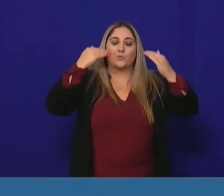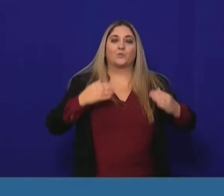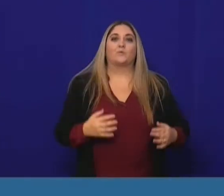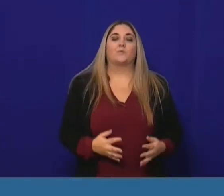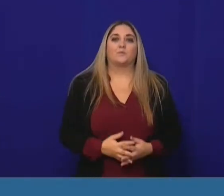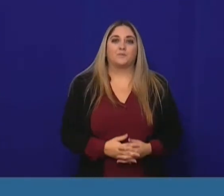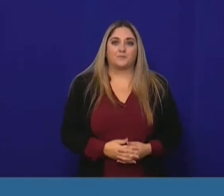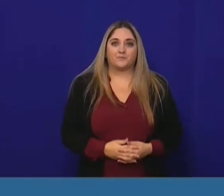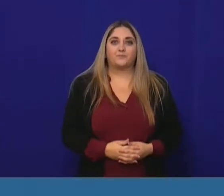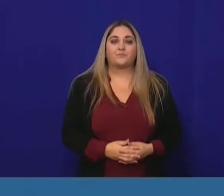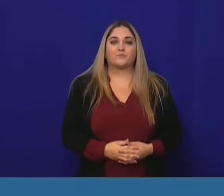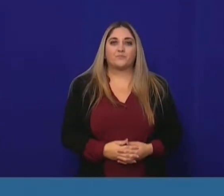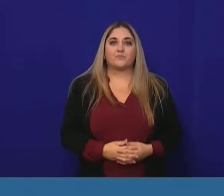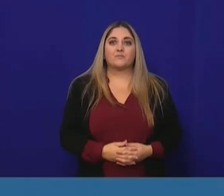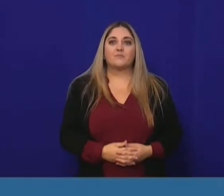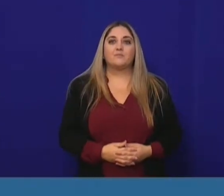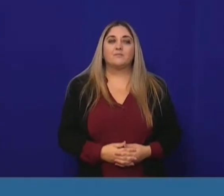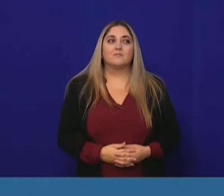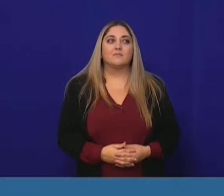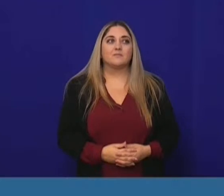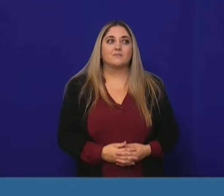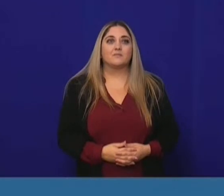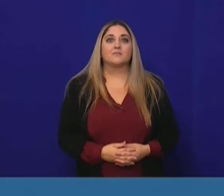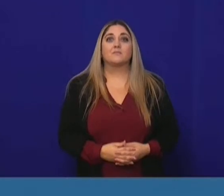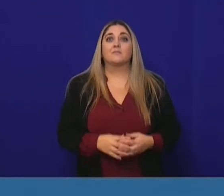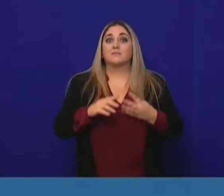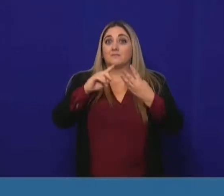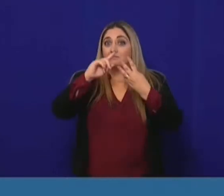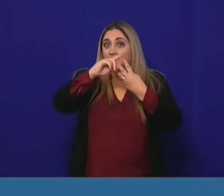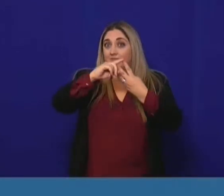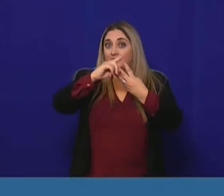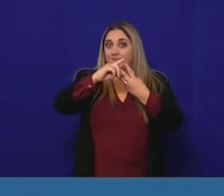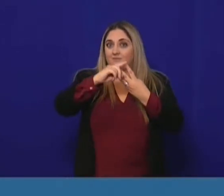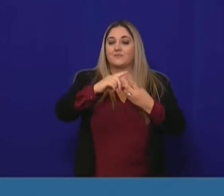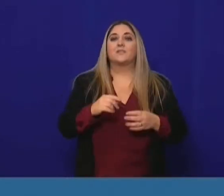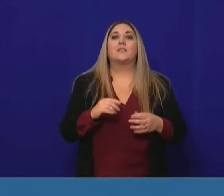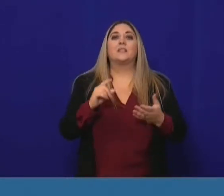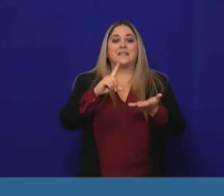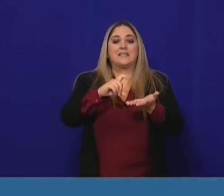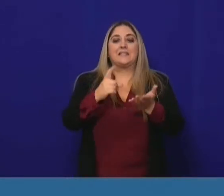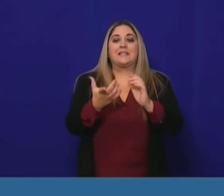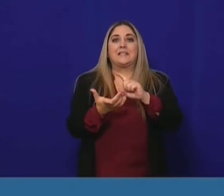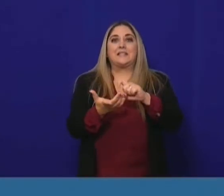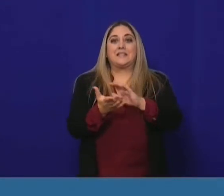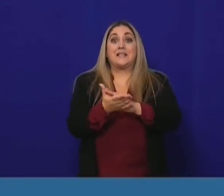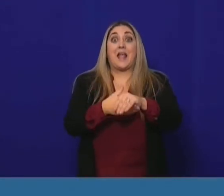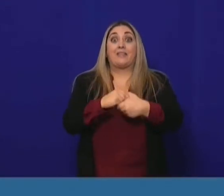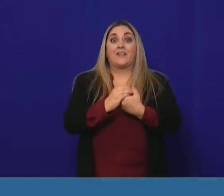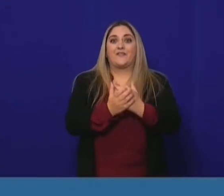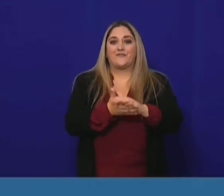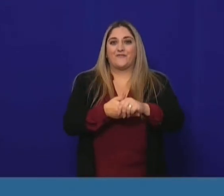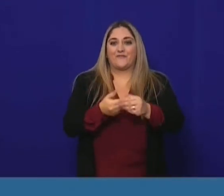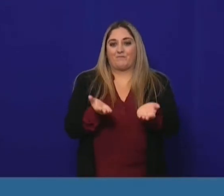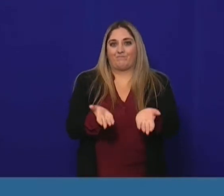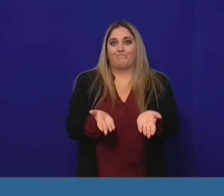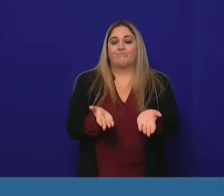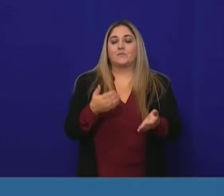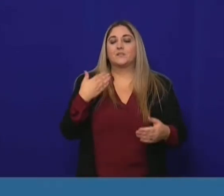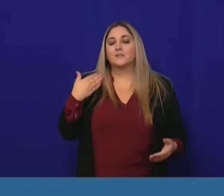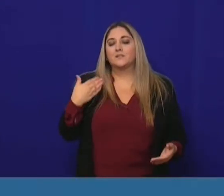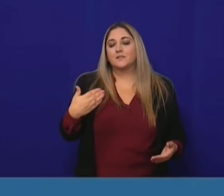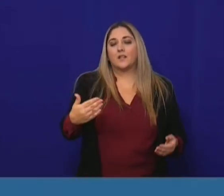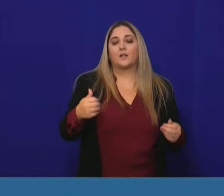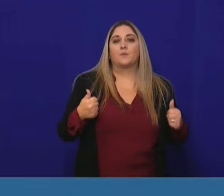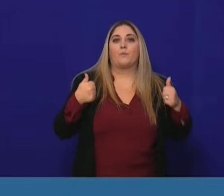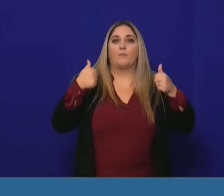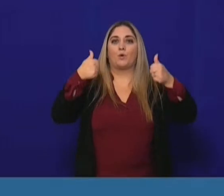biex aħna nkunu dejjem qegħdin nipproteġu. U l-hand hygiene huwa ħafna iktar importanti dawn iż-żminijiet għaliex nafu li hemm